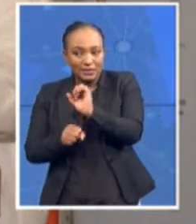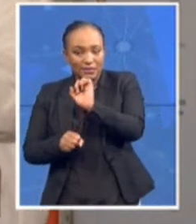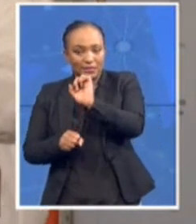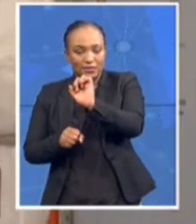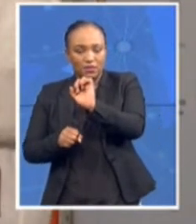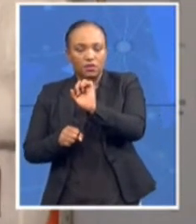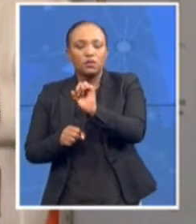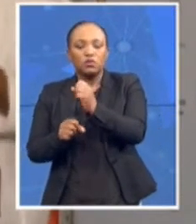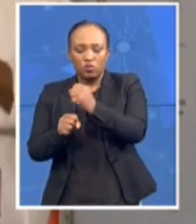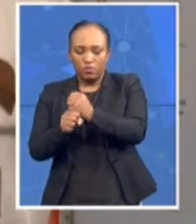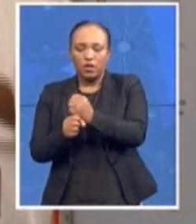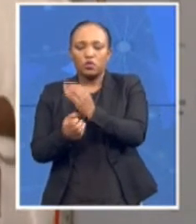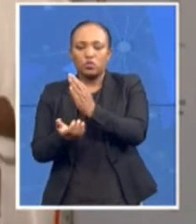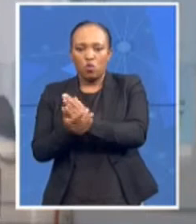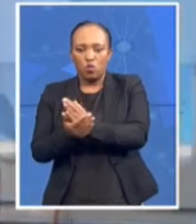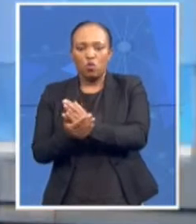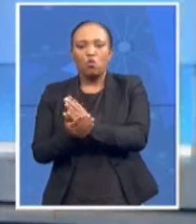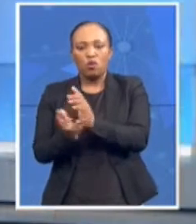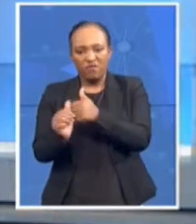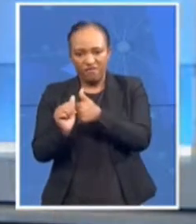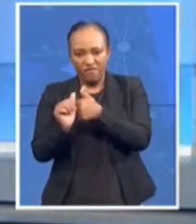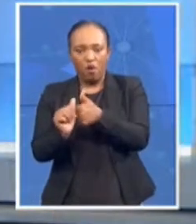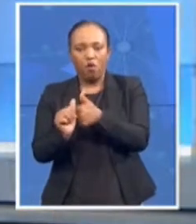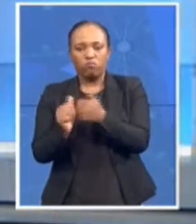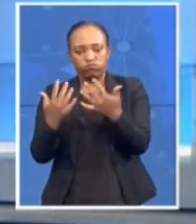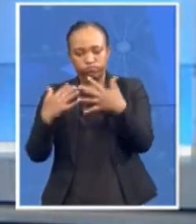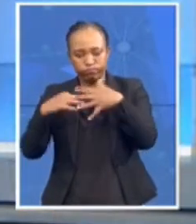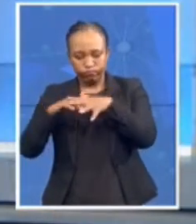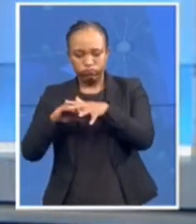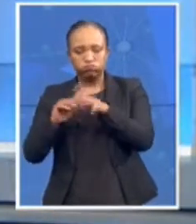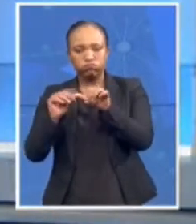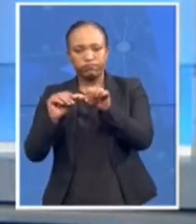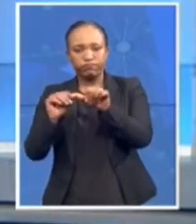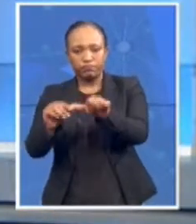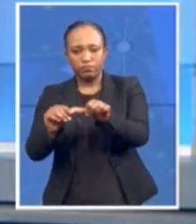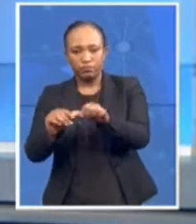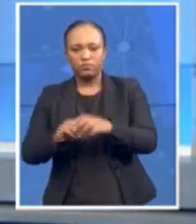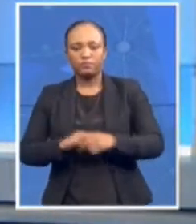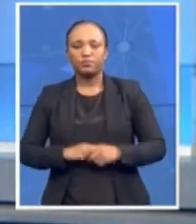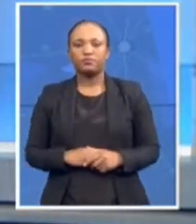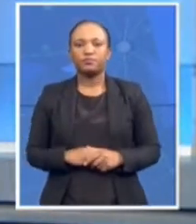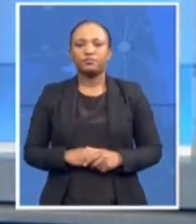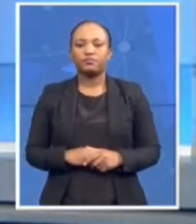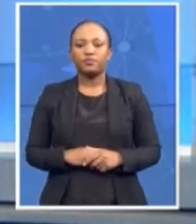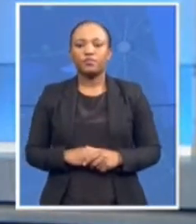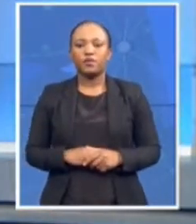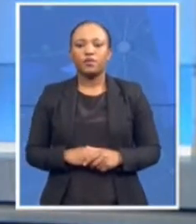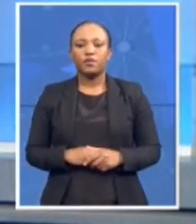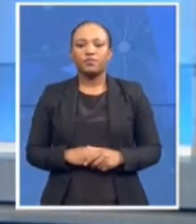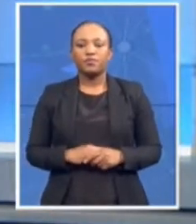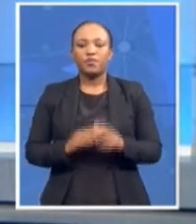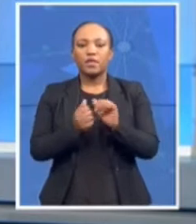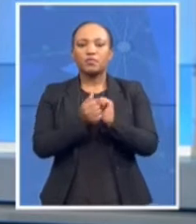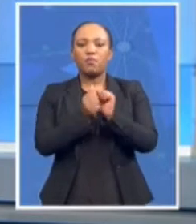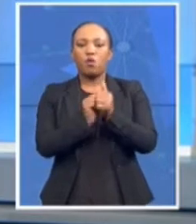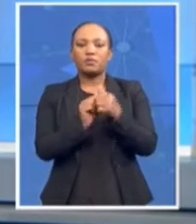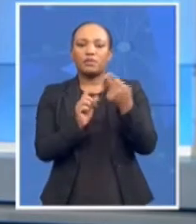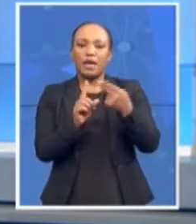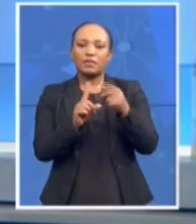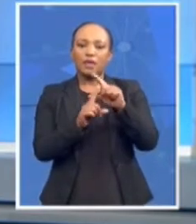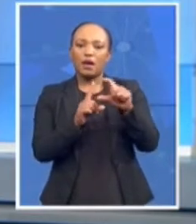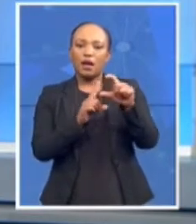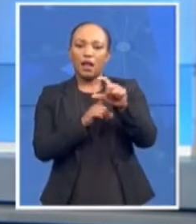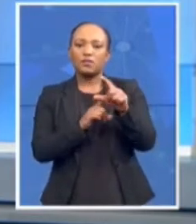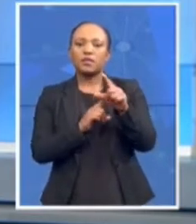through. We further said, Sports and Culture Minister Nathi Mthethwa, they are unrelenting and stating in